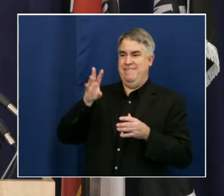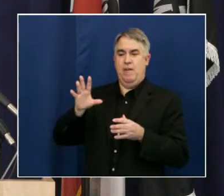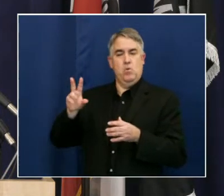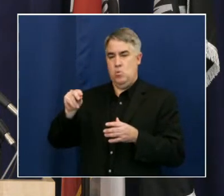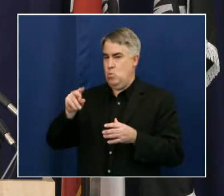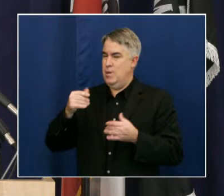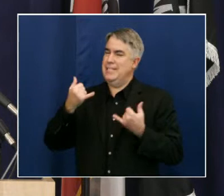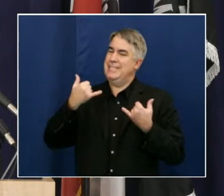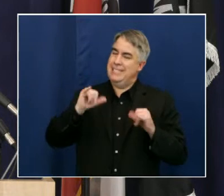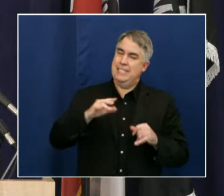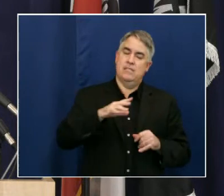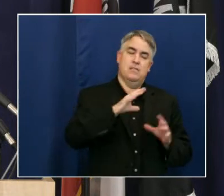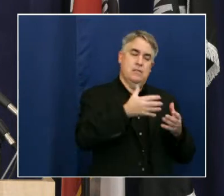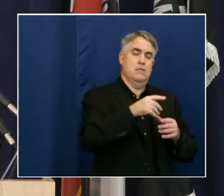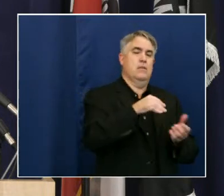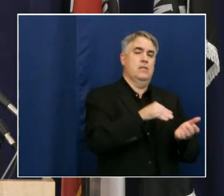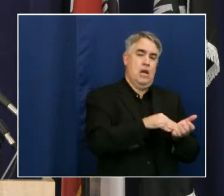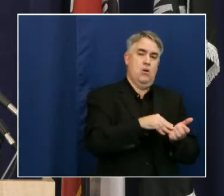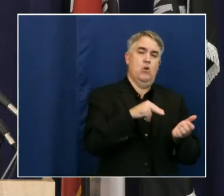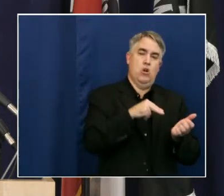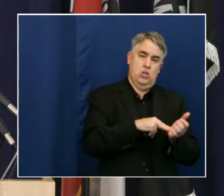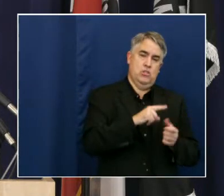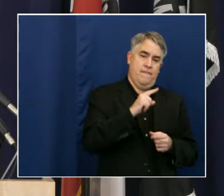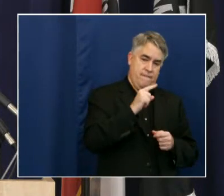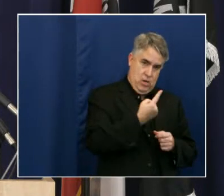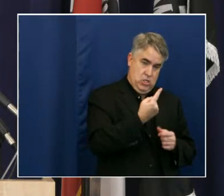within systems to be able to